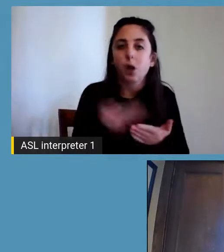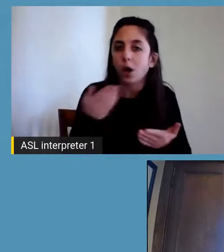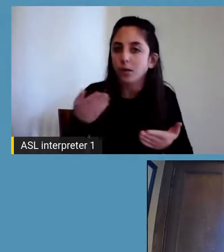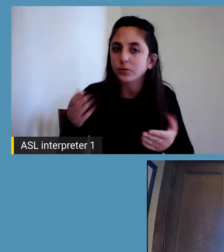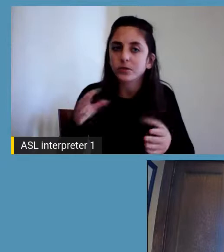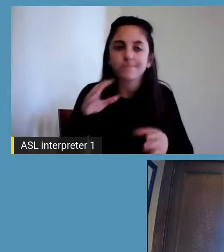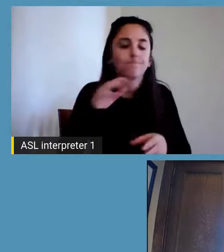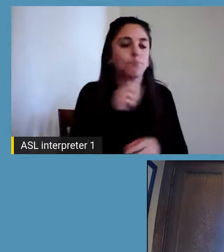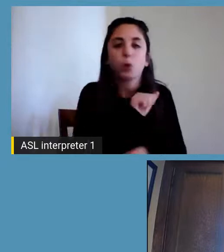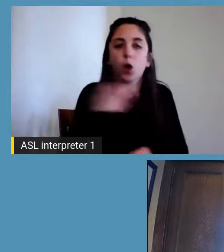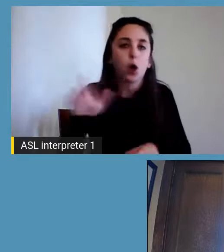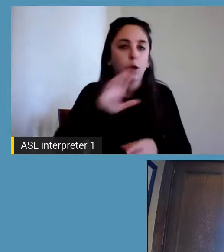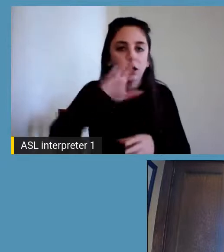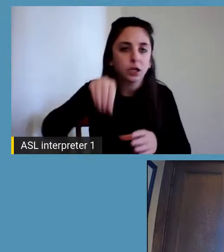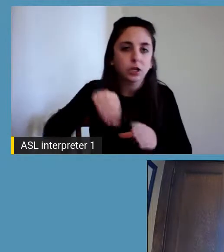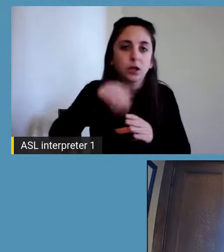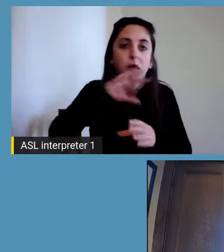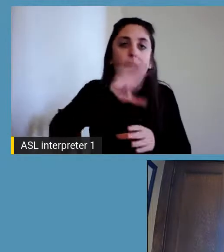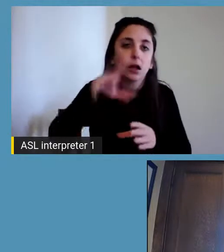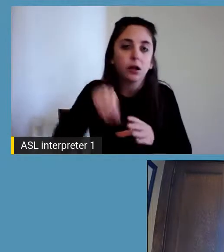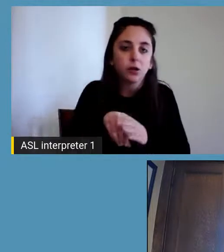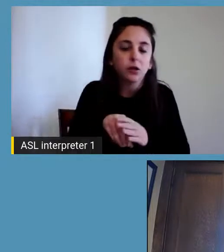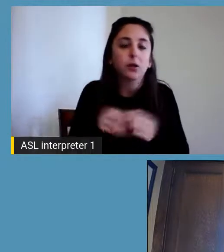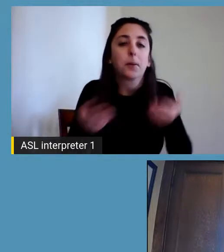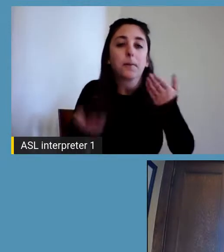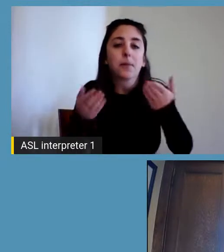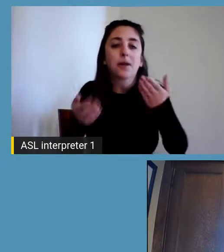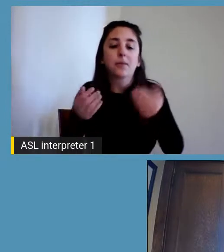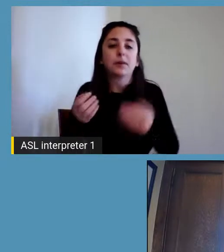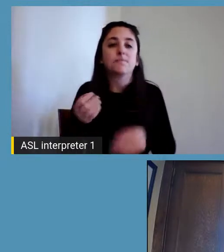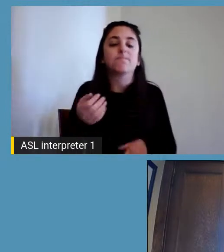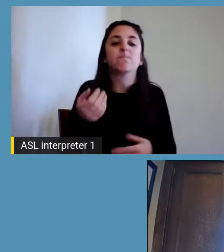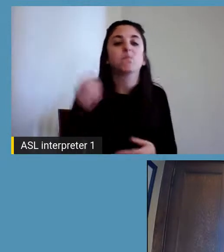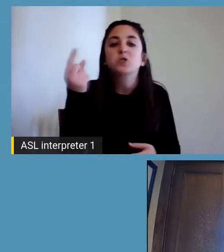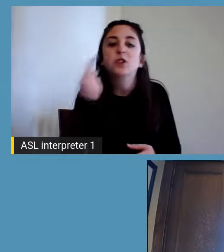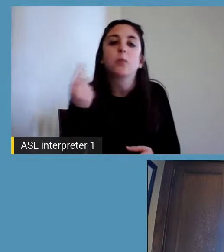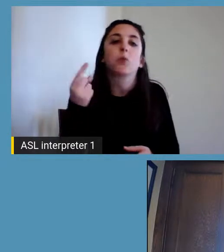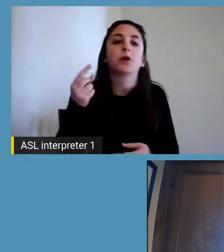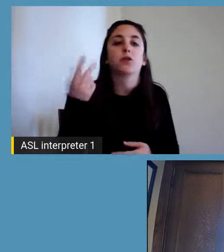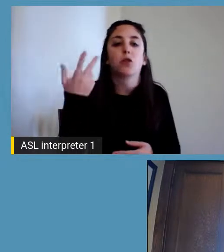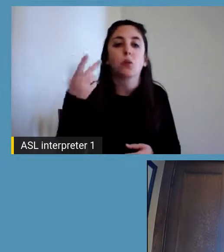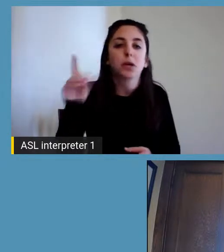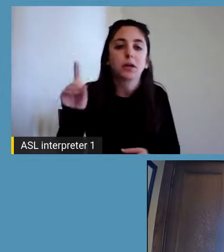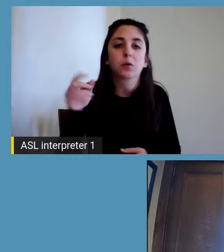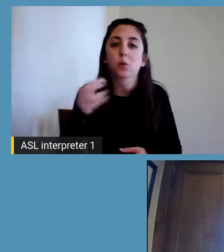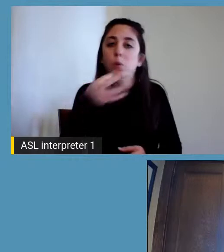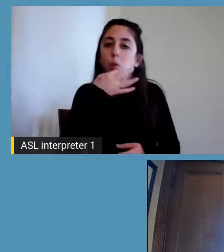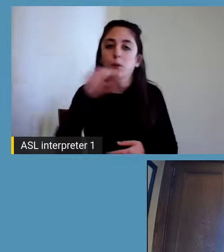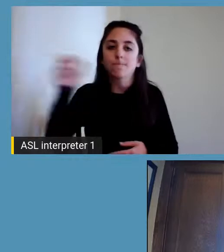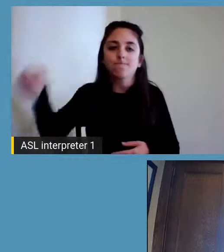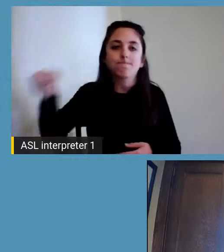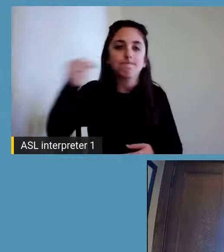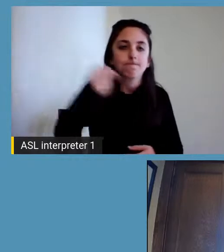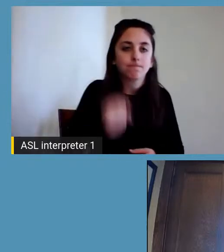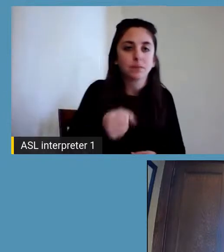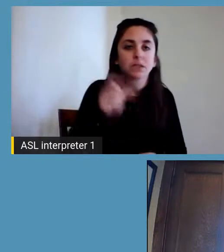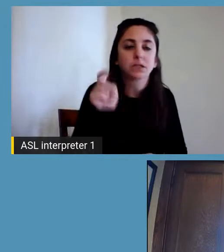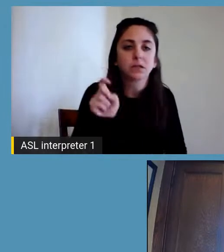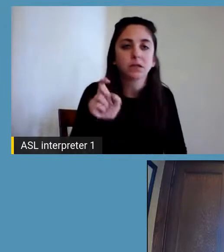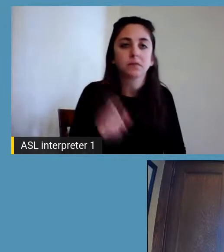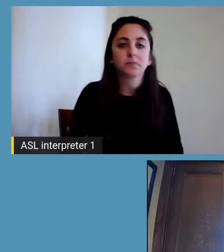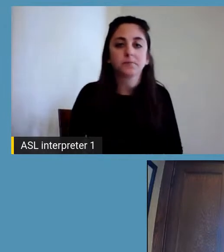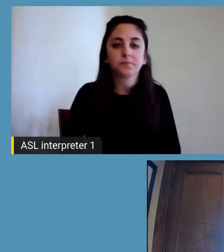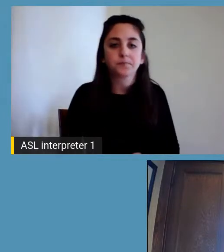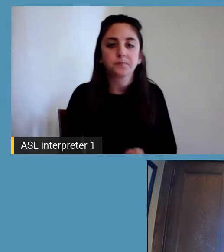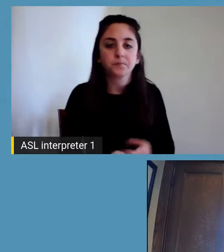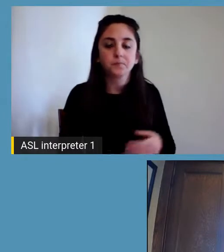get someone that knows 3D to do some editing. What sort of person, if you were to have somebody on